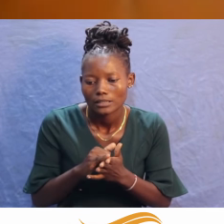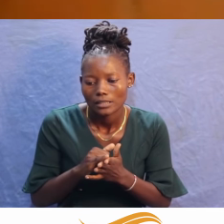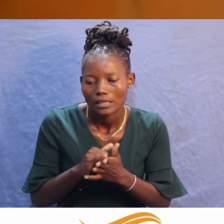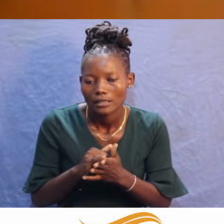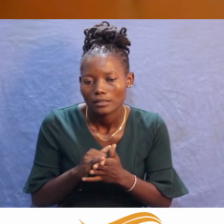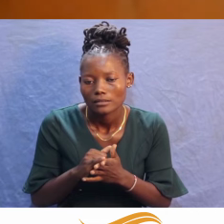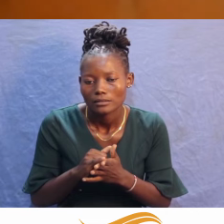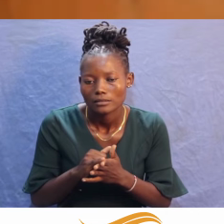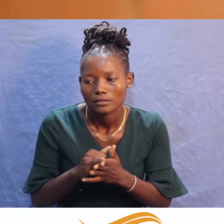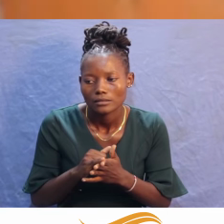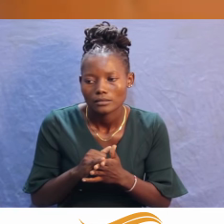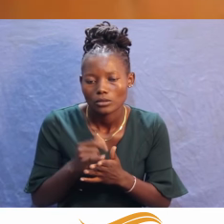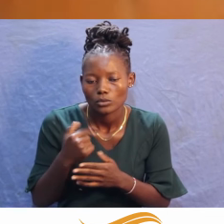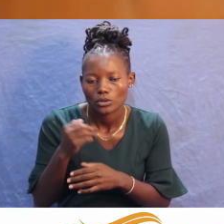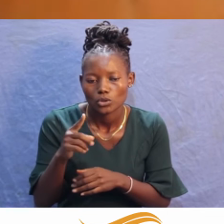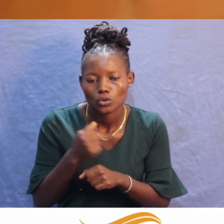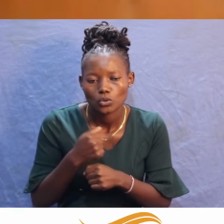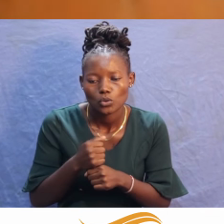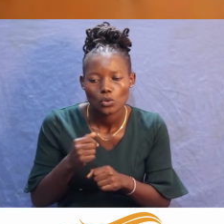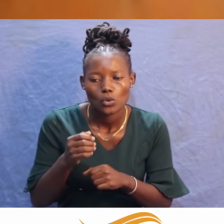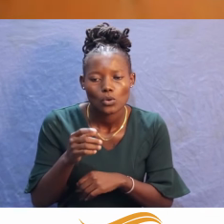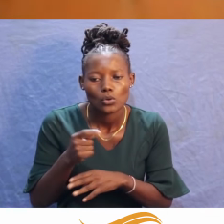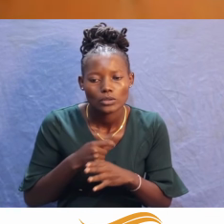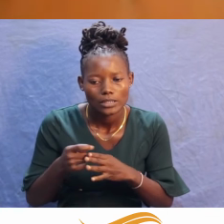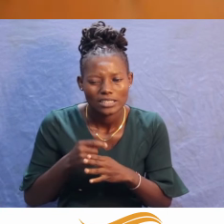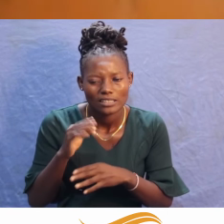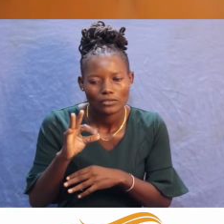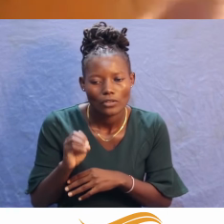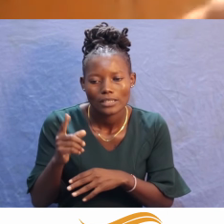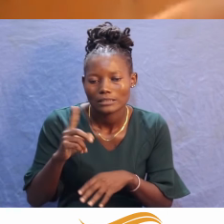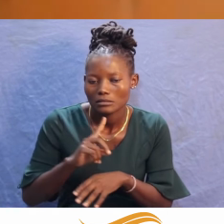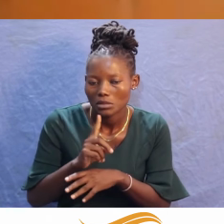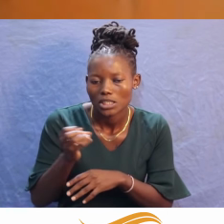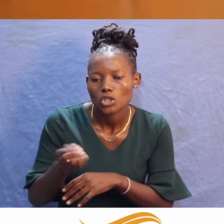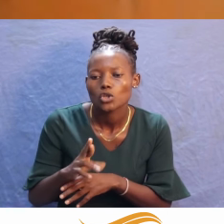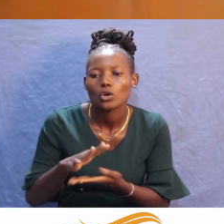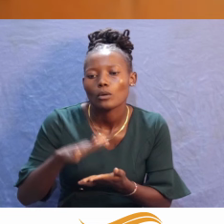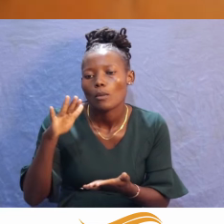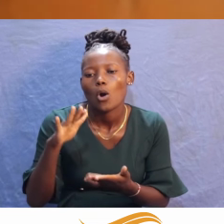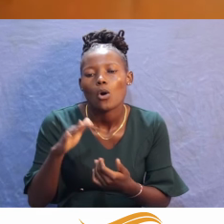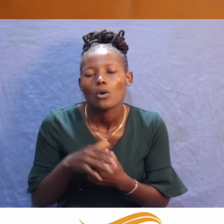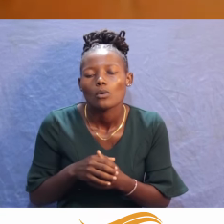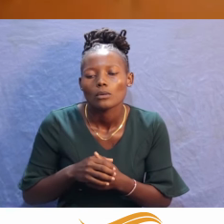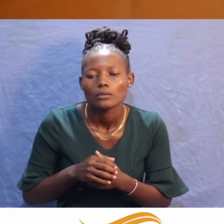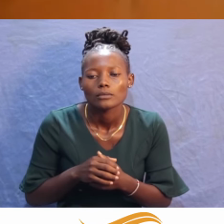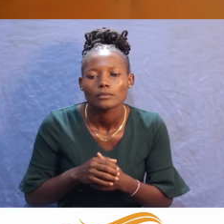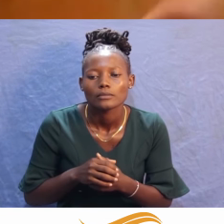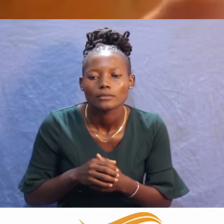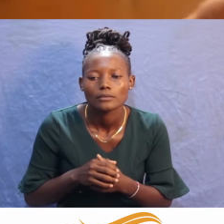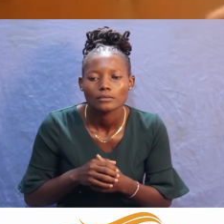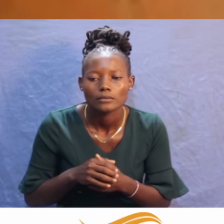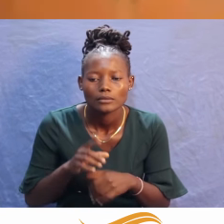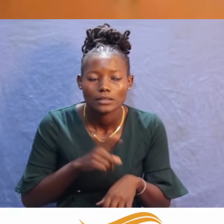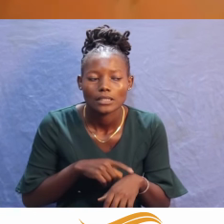a sustained exercise, 30 minutes or more, and working in that